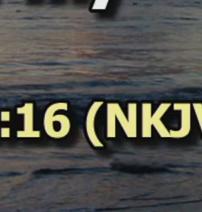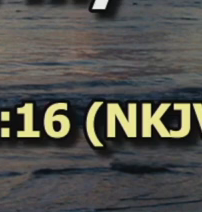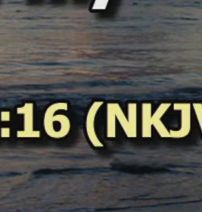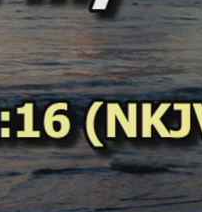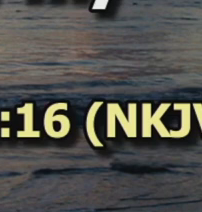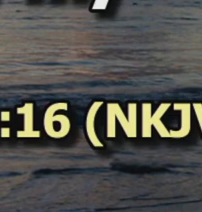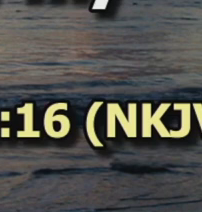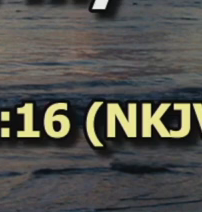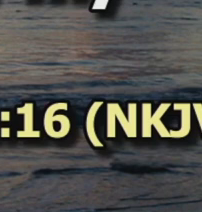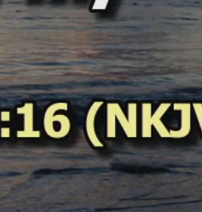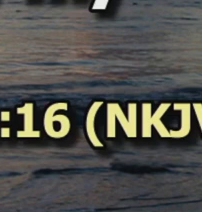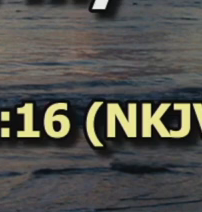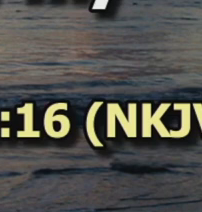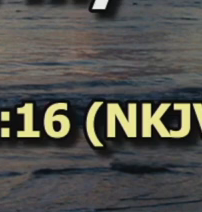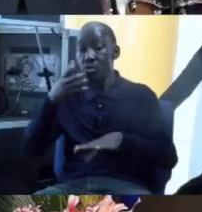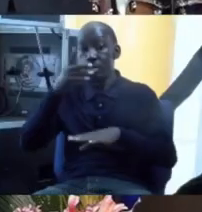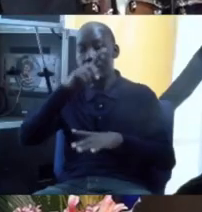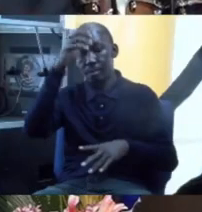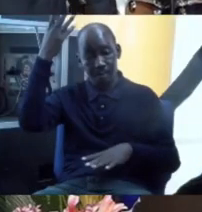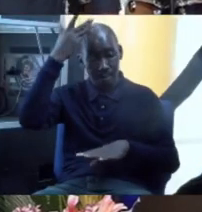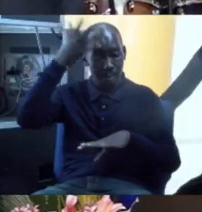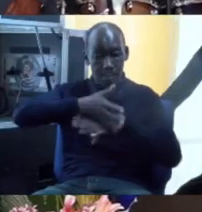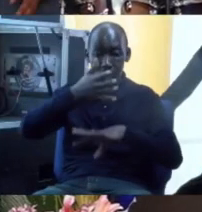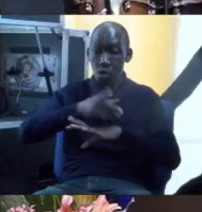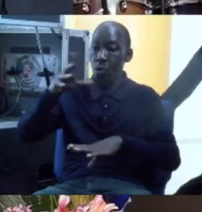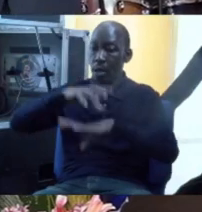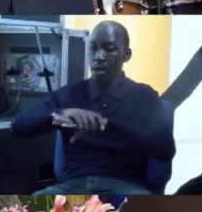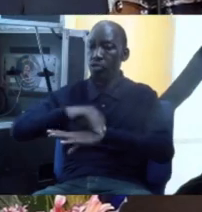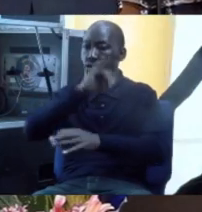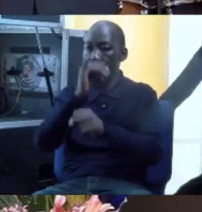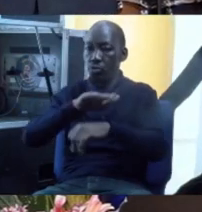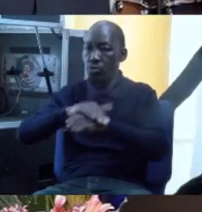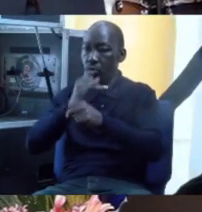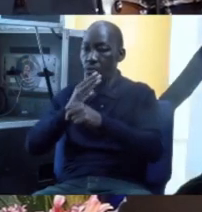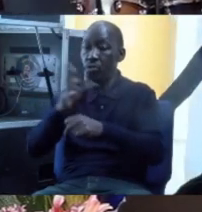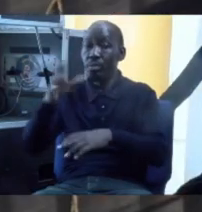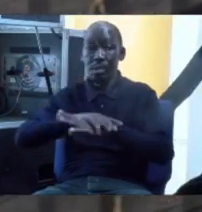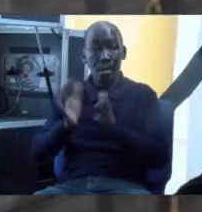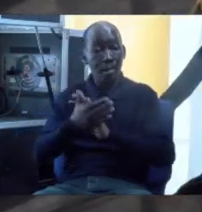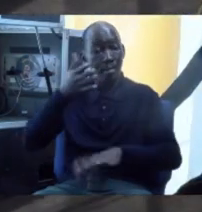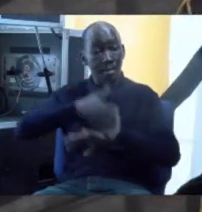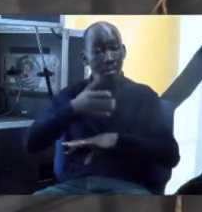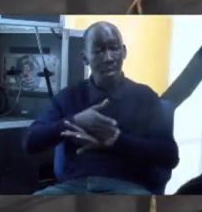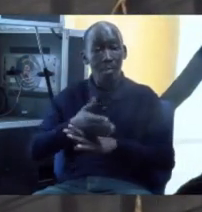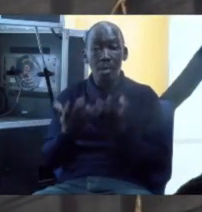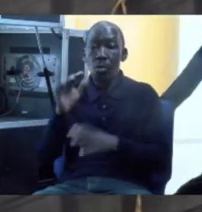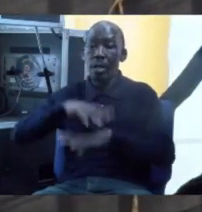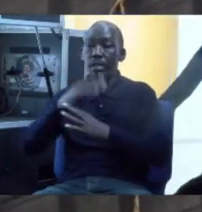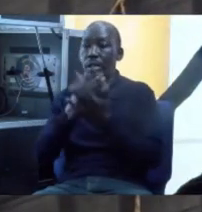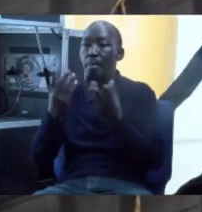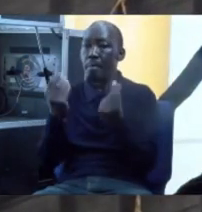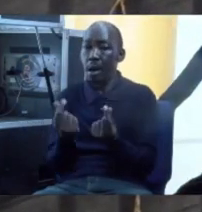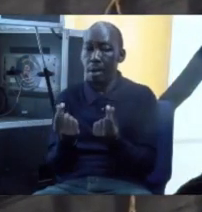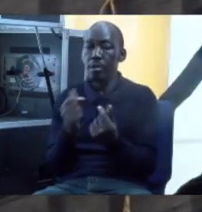exams, ama wamepita, do not be deceived. Usidanganyike. If you get a good job, kama unayo kazi, do not be deceived. Usidanganyike. If you are getting some money, kama do